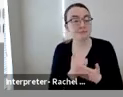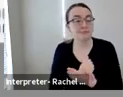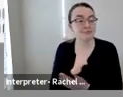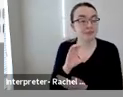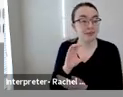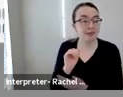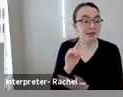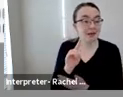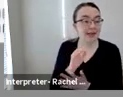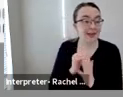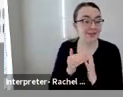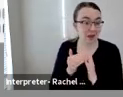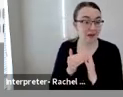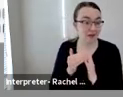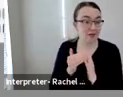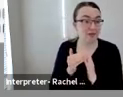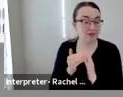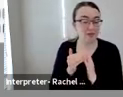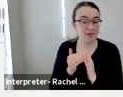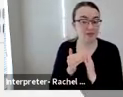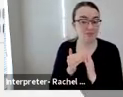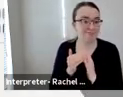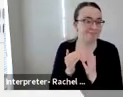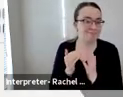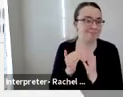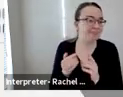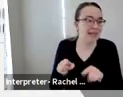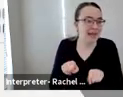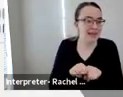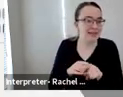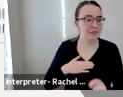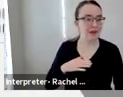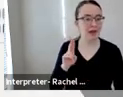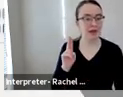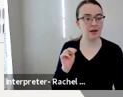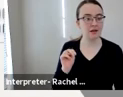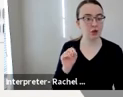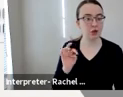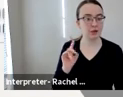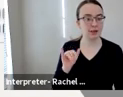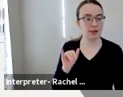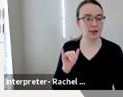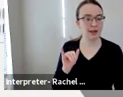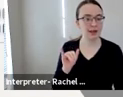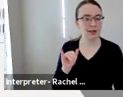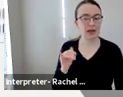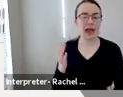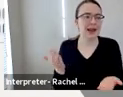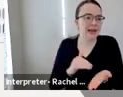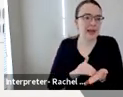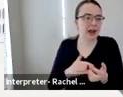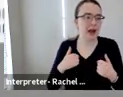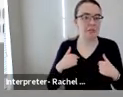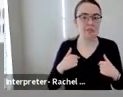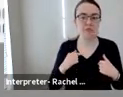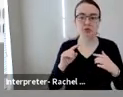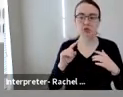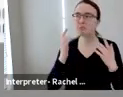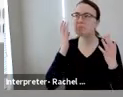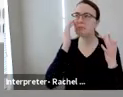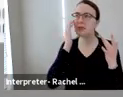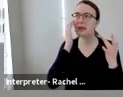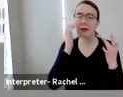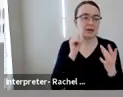file as an underlay. And again, I'm just thinking through this. This is not a finished design